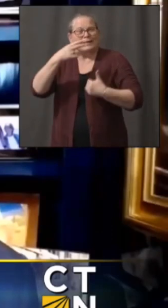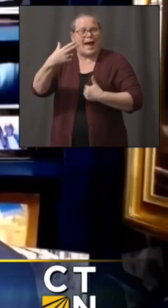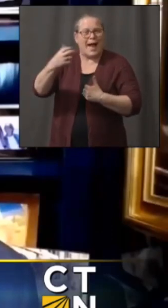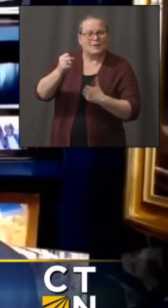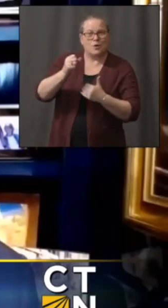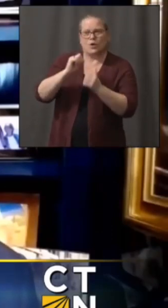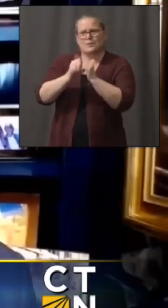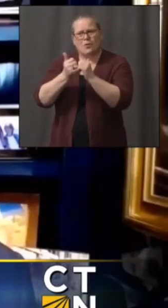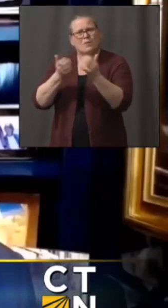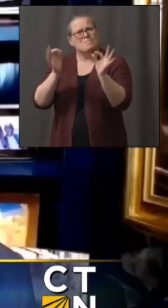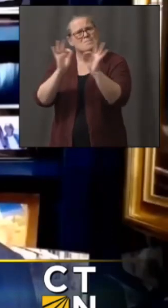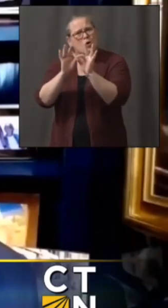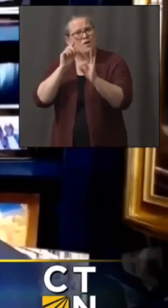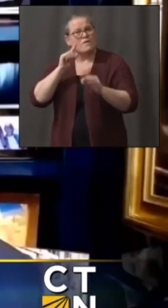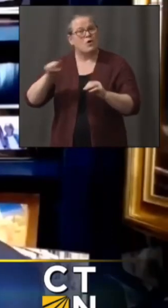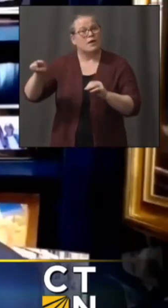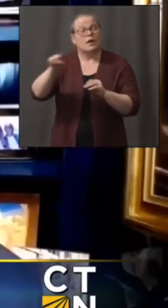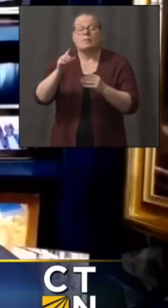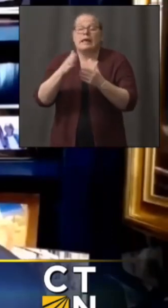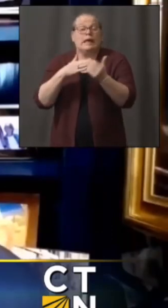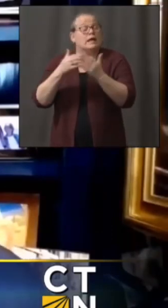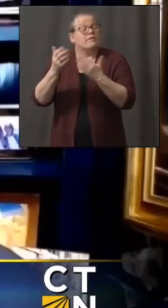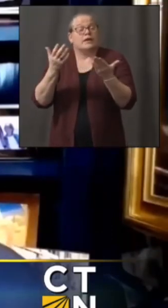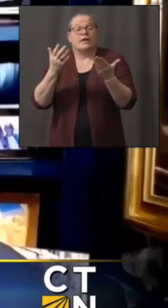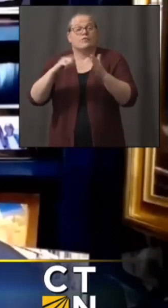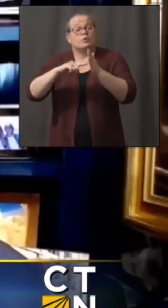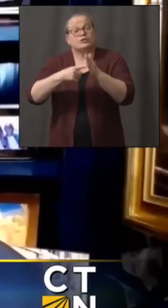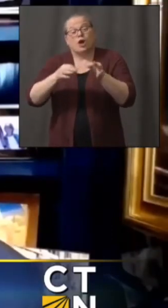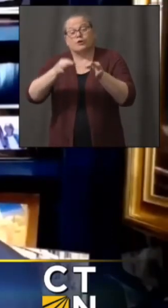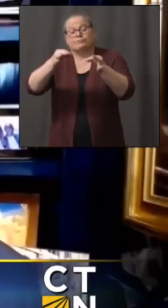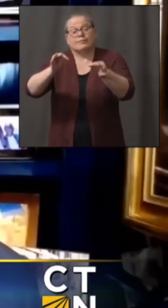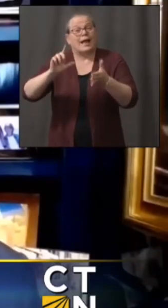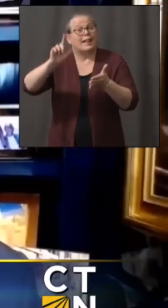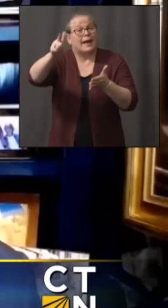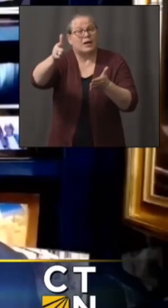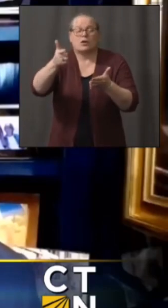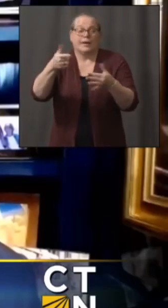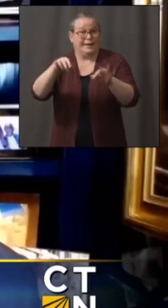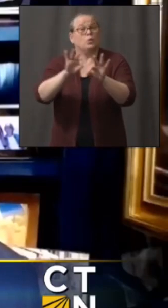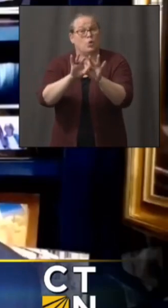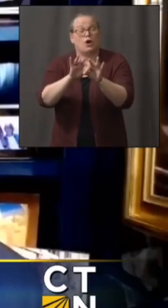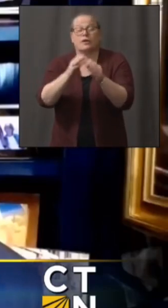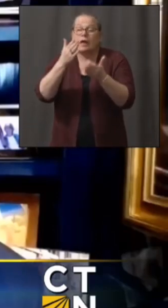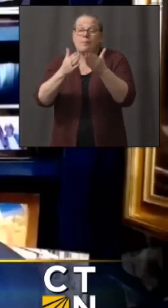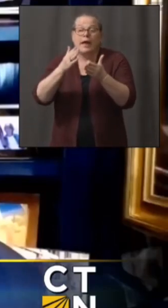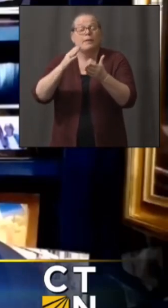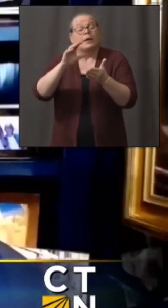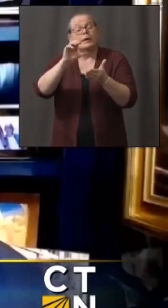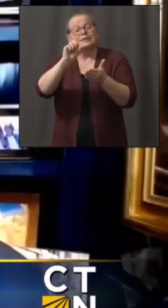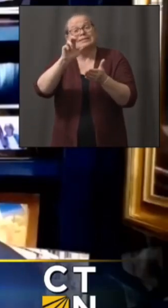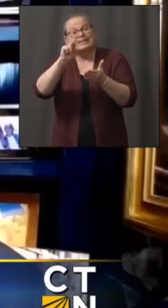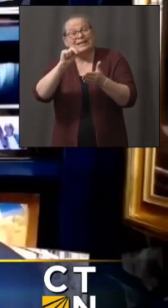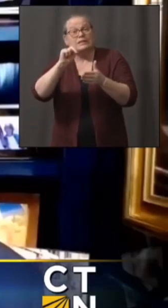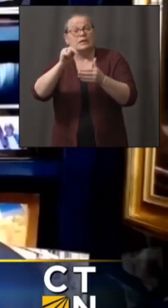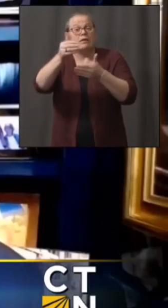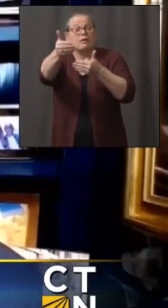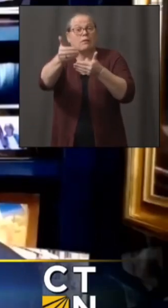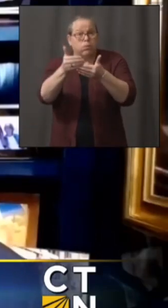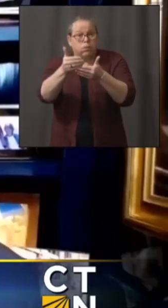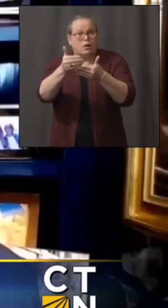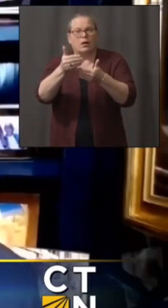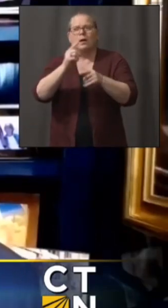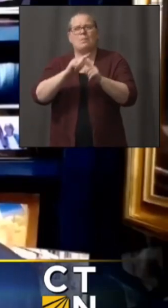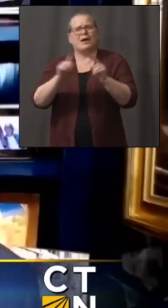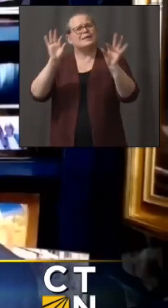it's an abbreviated season that starts later, that's worth it as long as we can do it safely. We'll see where we are in the therapies. We'll see where we are